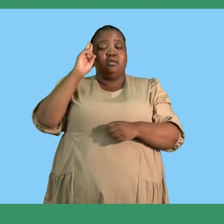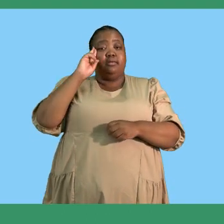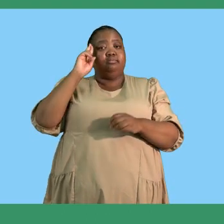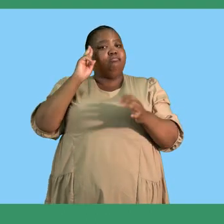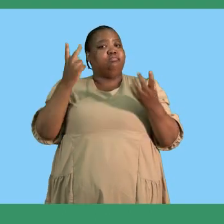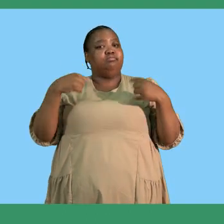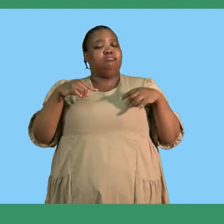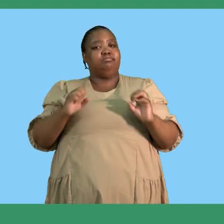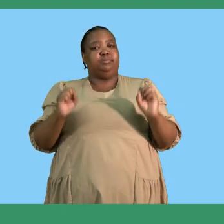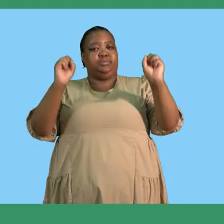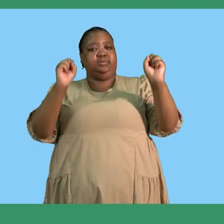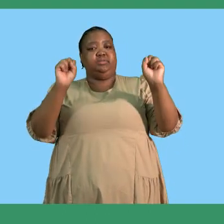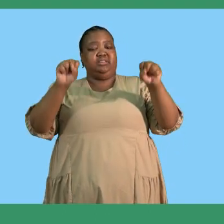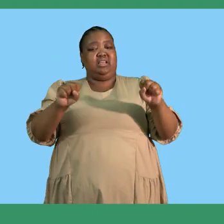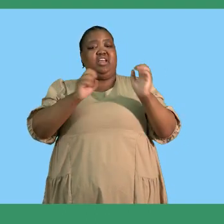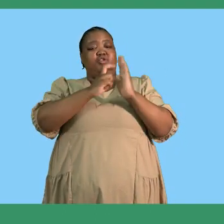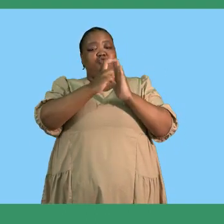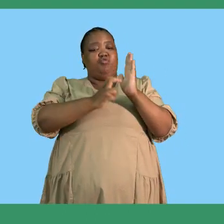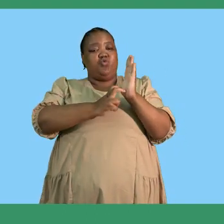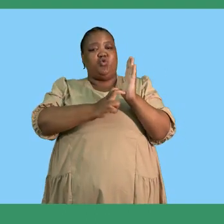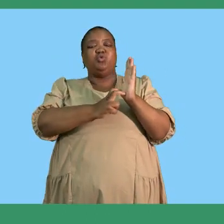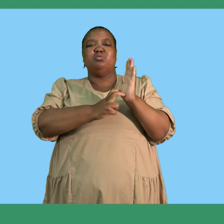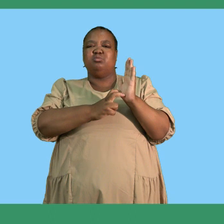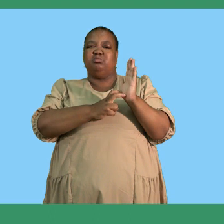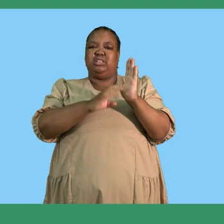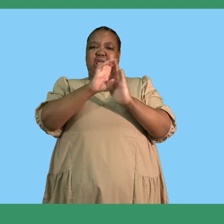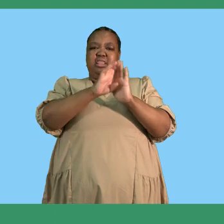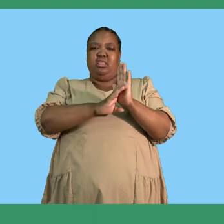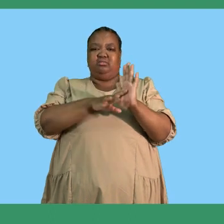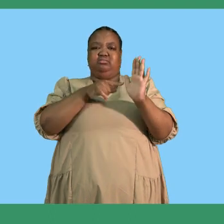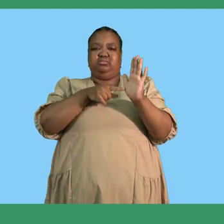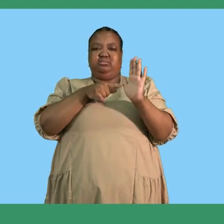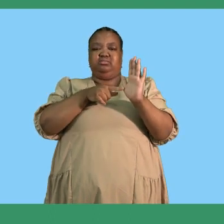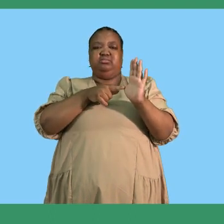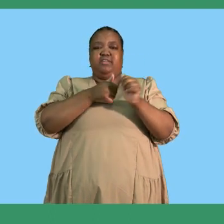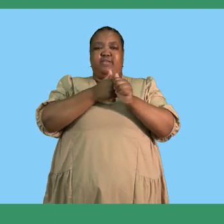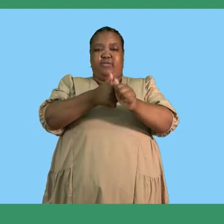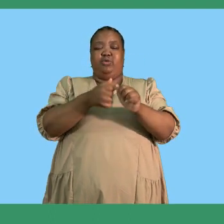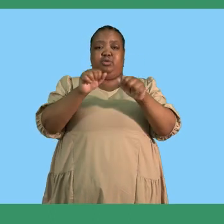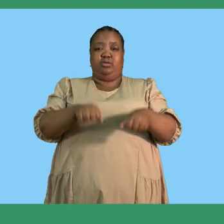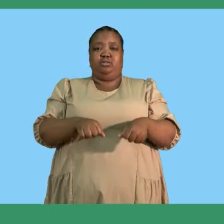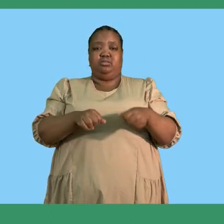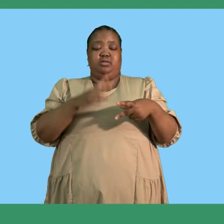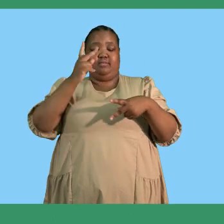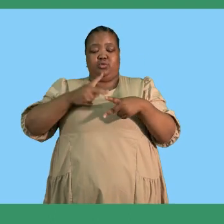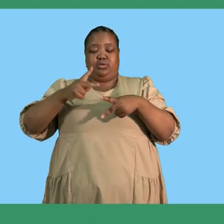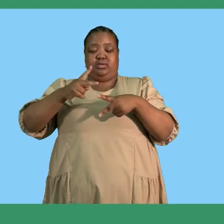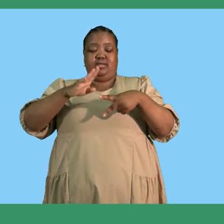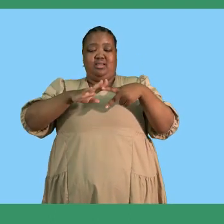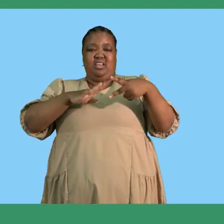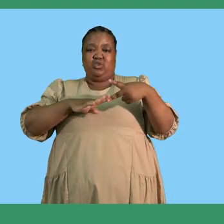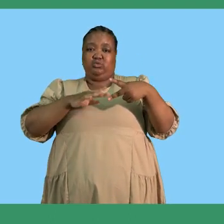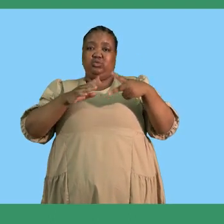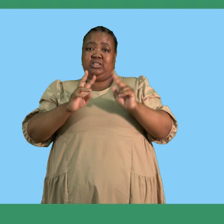Remember that when we speak about ethics and professionalism, we are touching on two different but